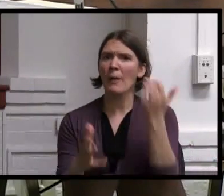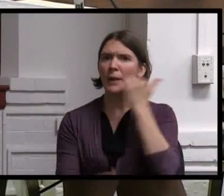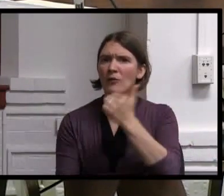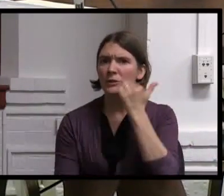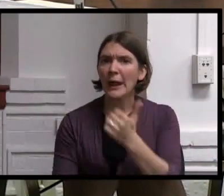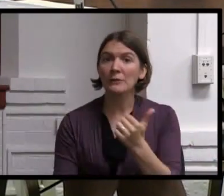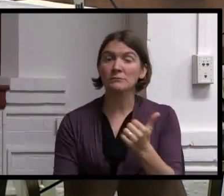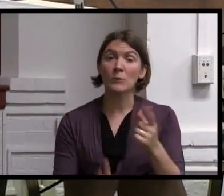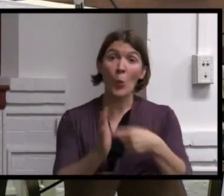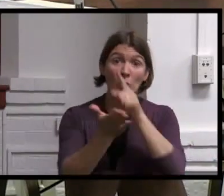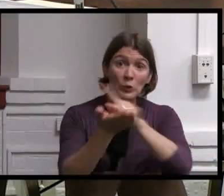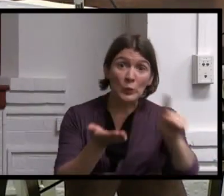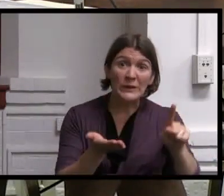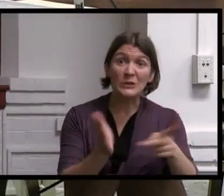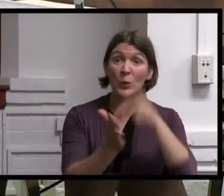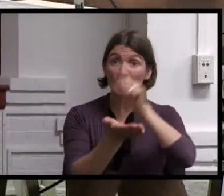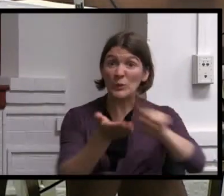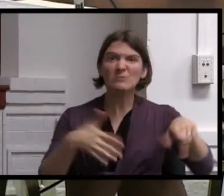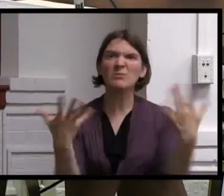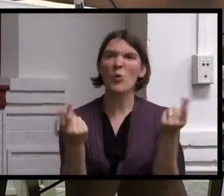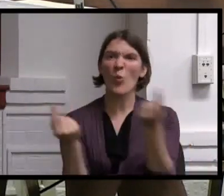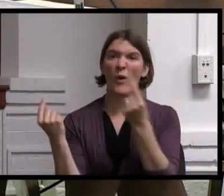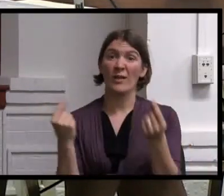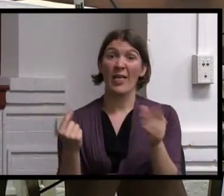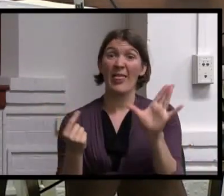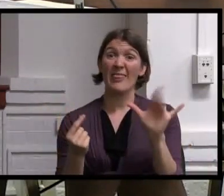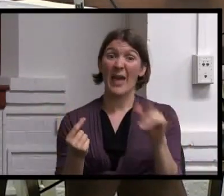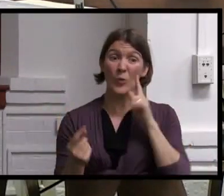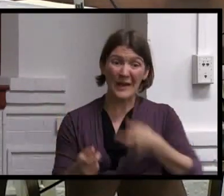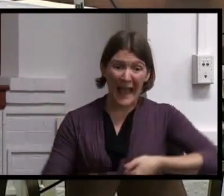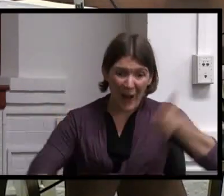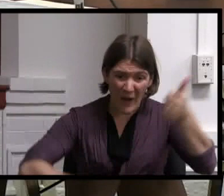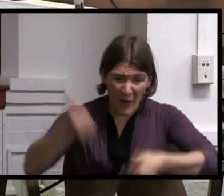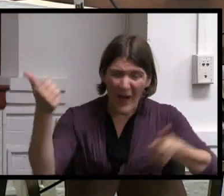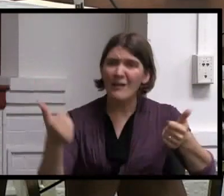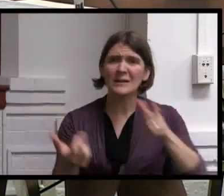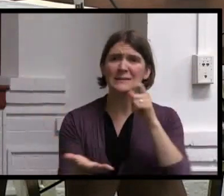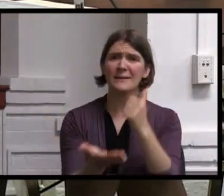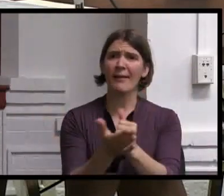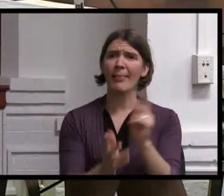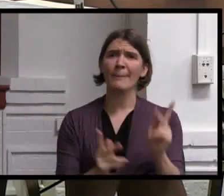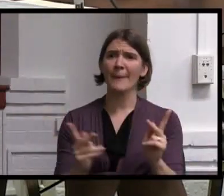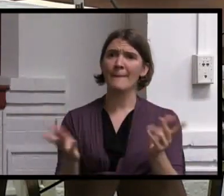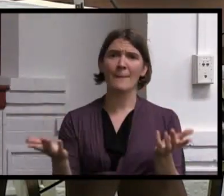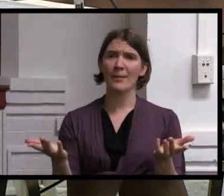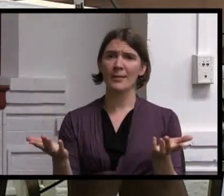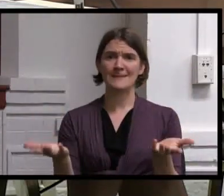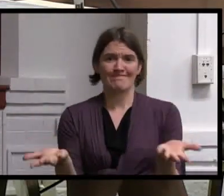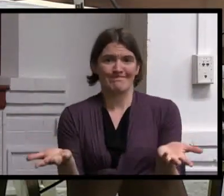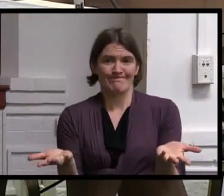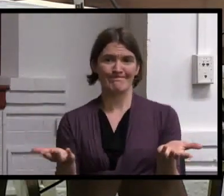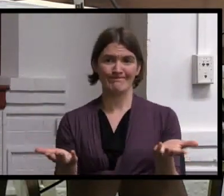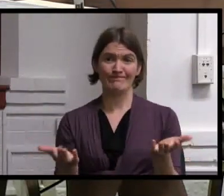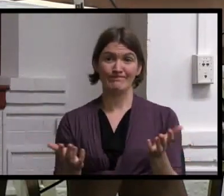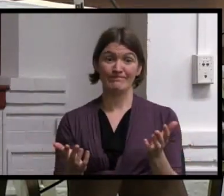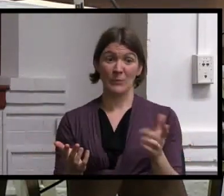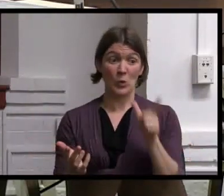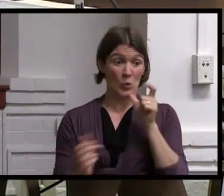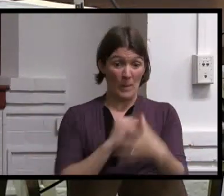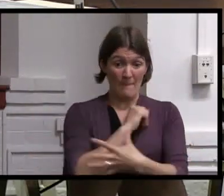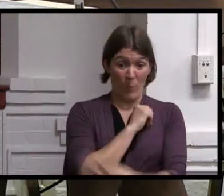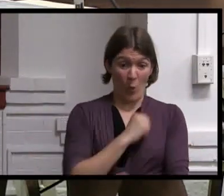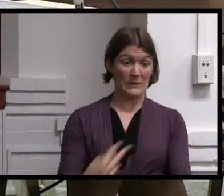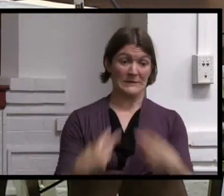That doesn't help anyone in the community. You know, people living in